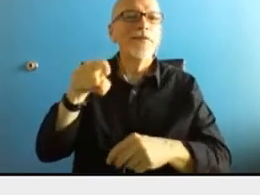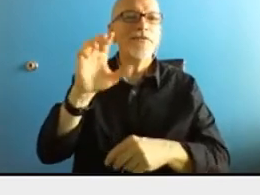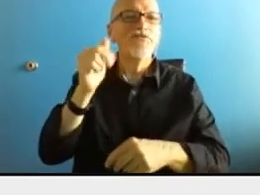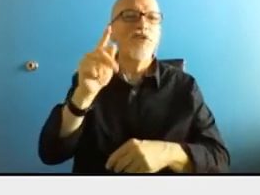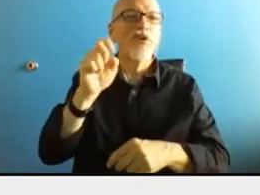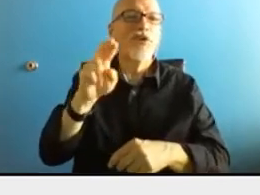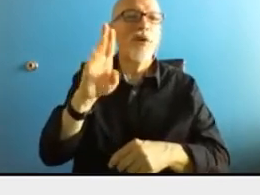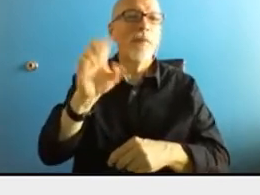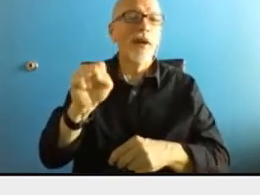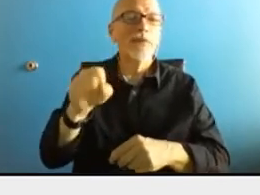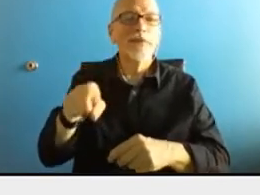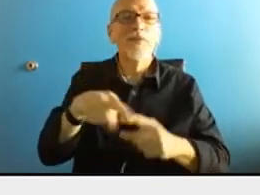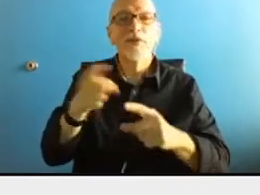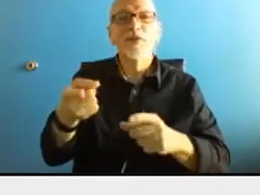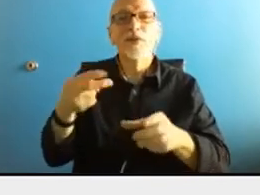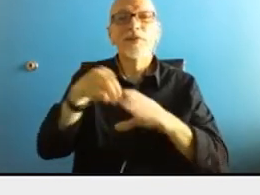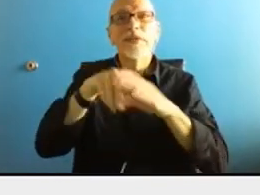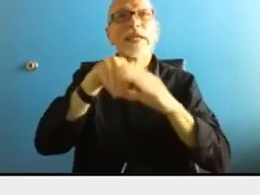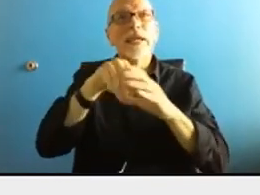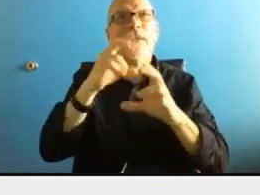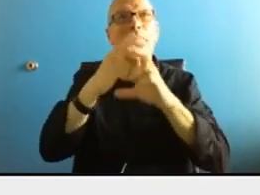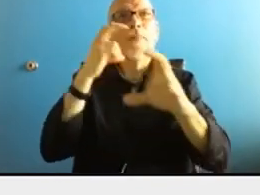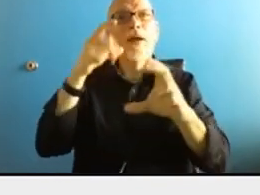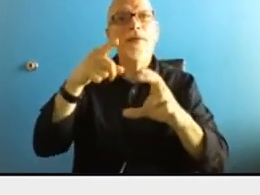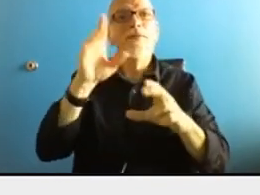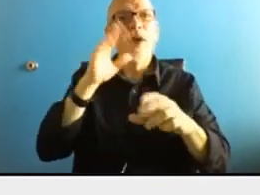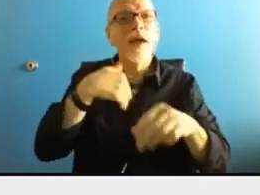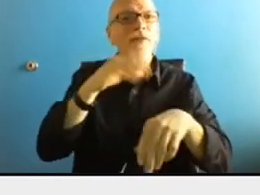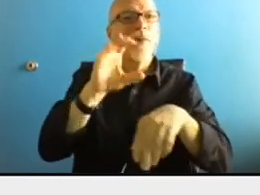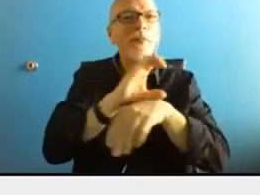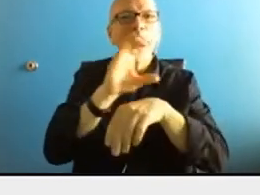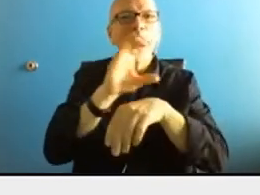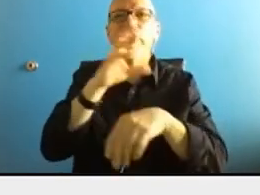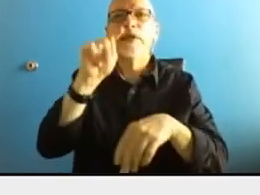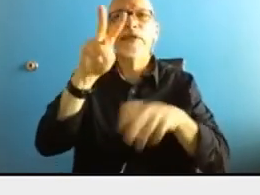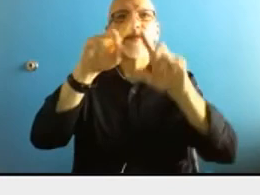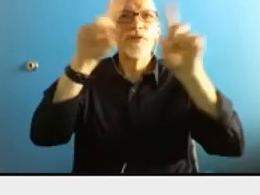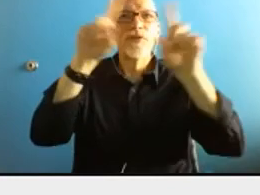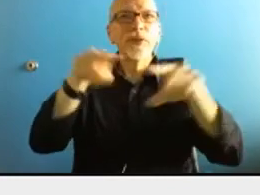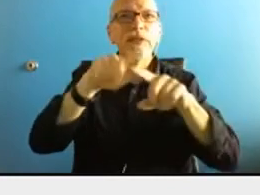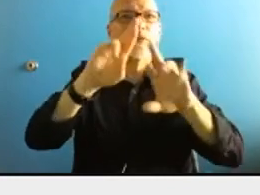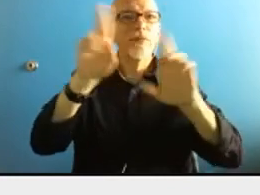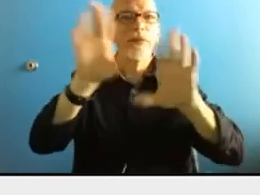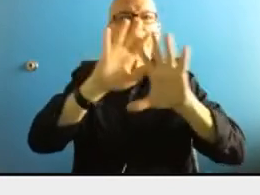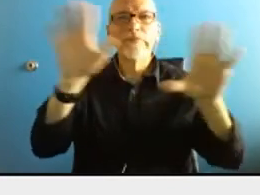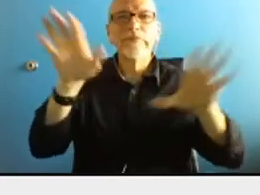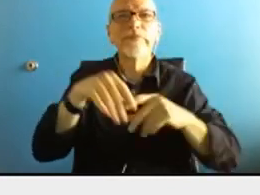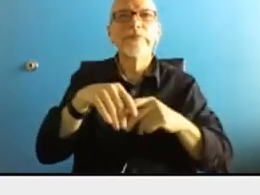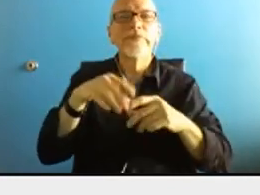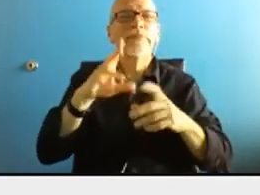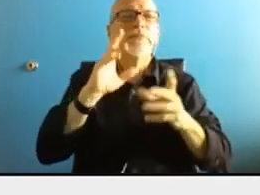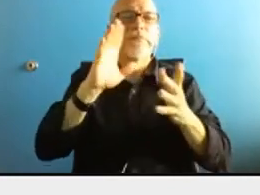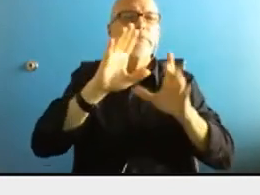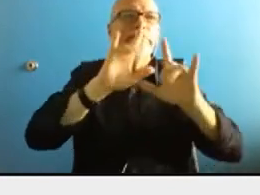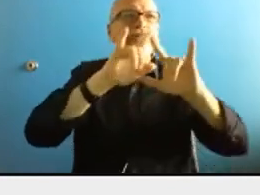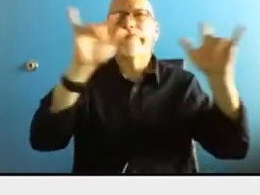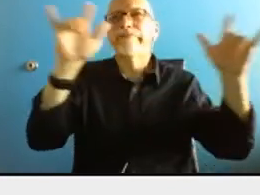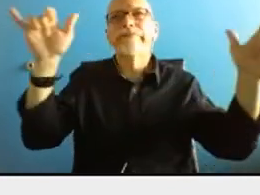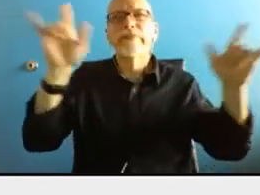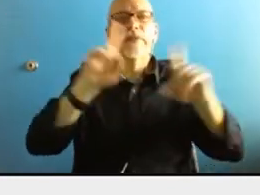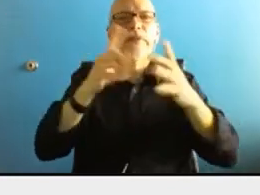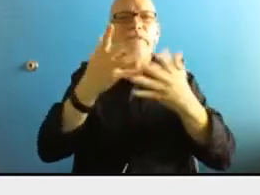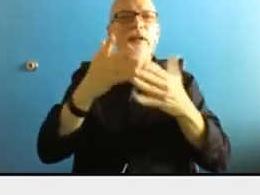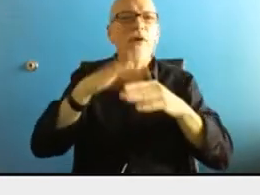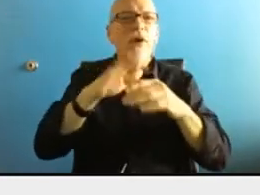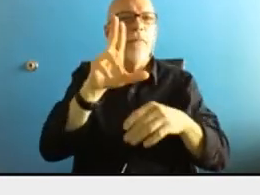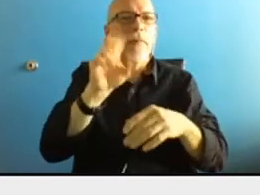when you go in the bus, it's going to have your computers, your TV screens, a whole plethora of things on the bus